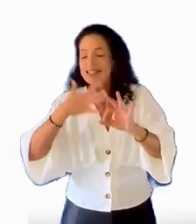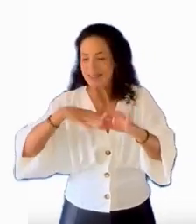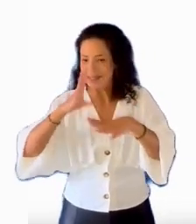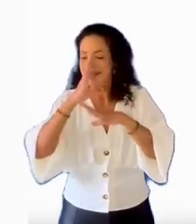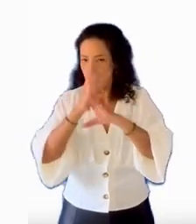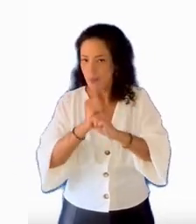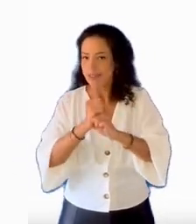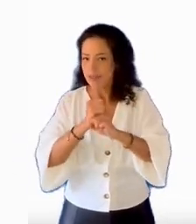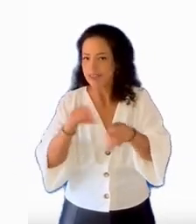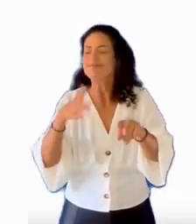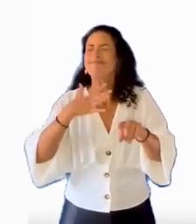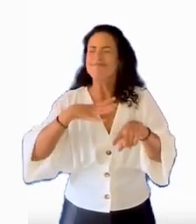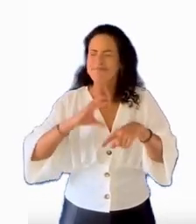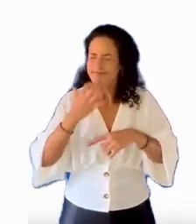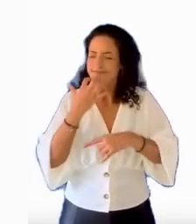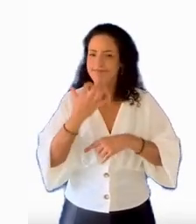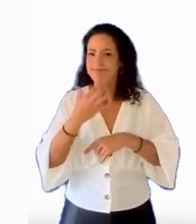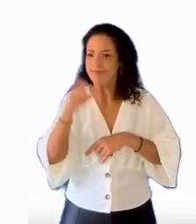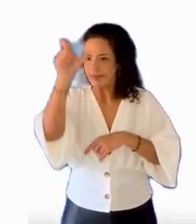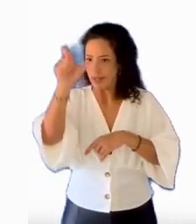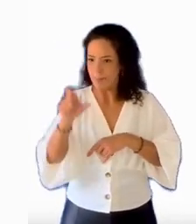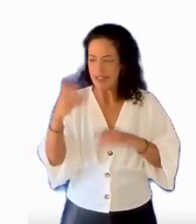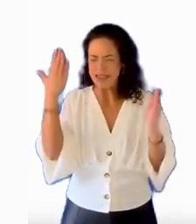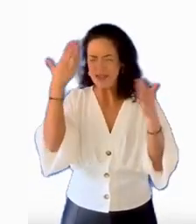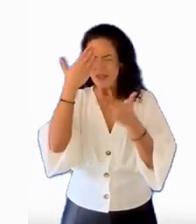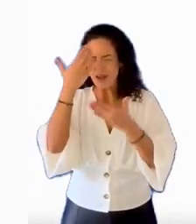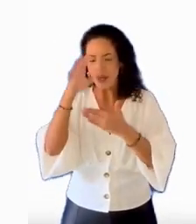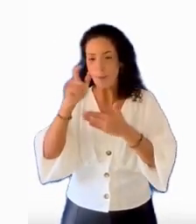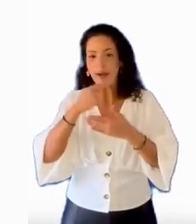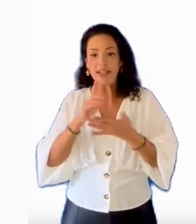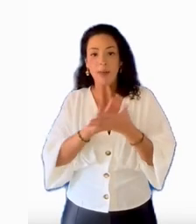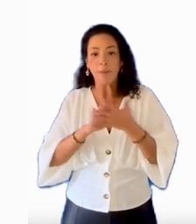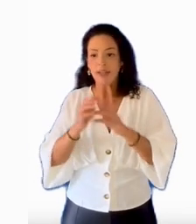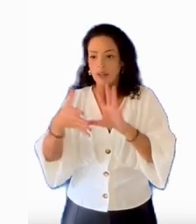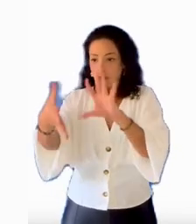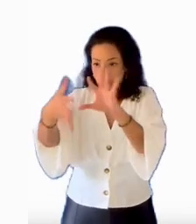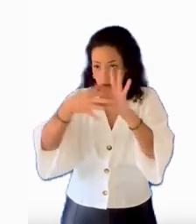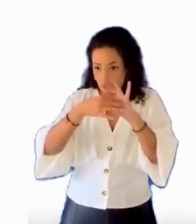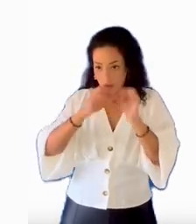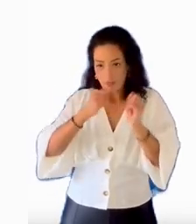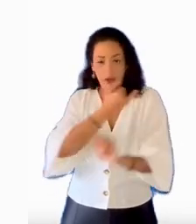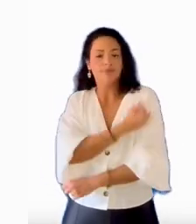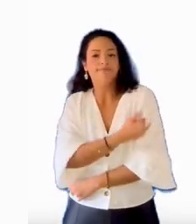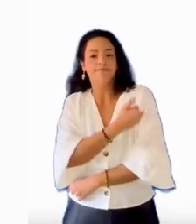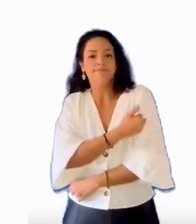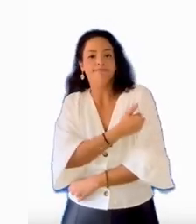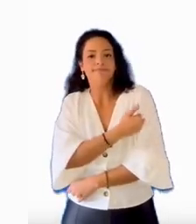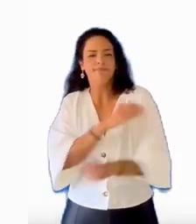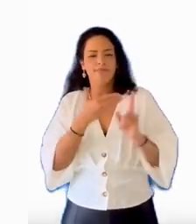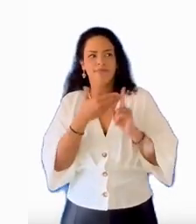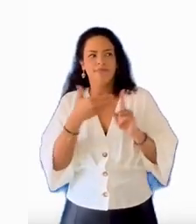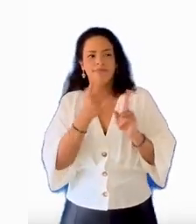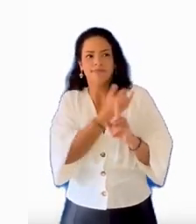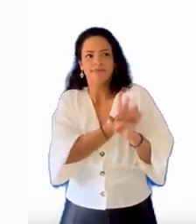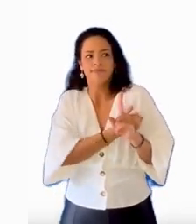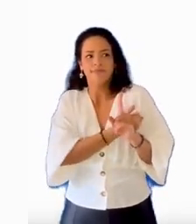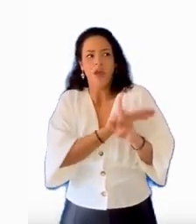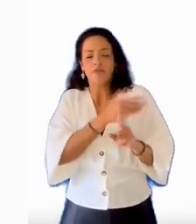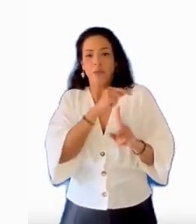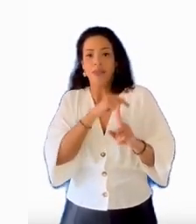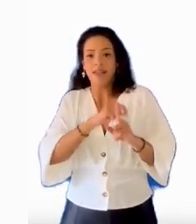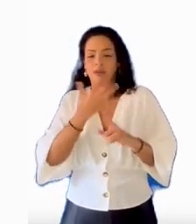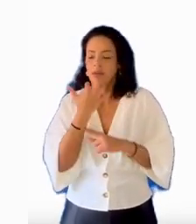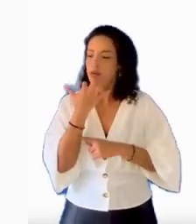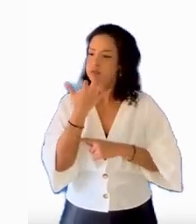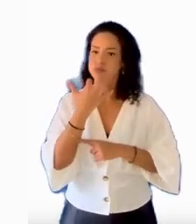our courage. Joining someone in their darkness will render us vulnerable, but from the acknowledgement of this vulnerability, courage will emerge. As